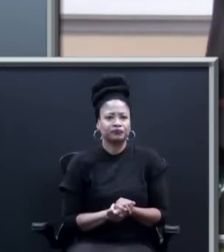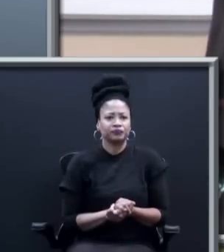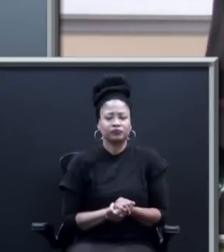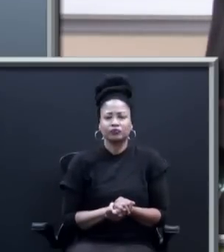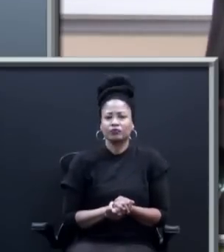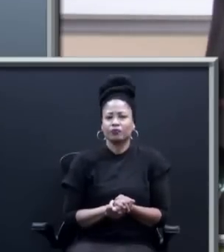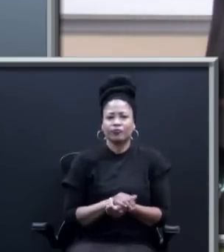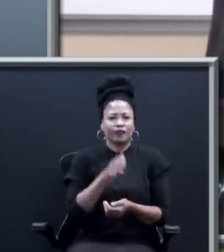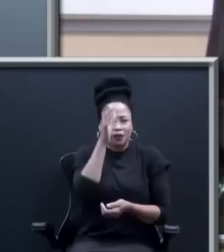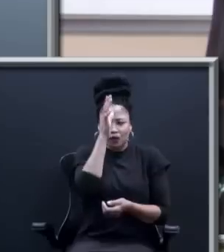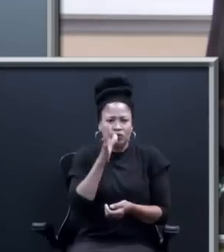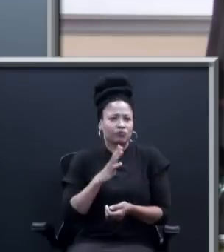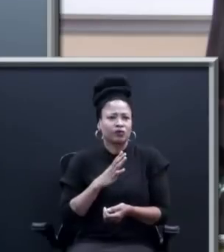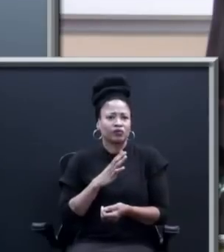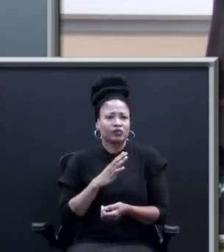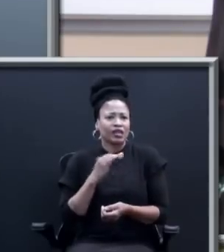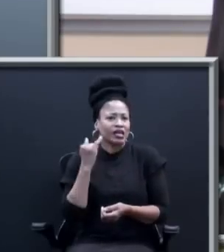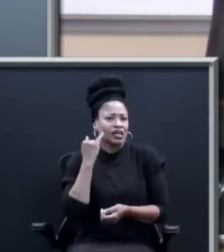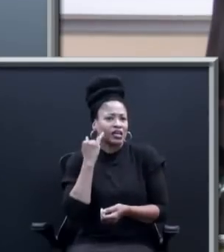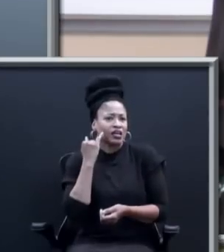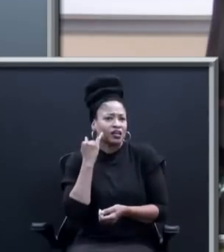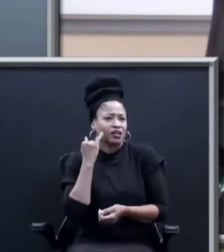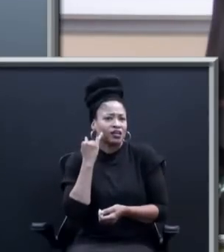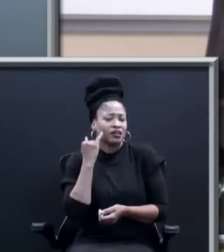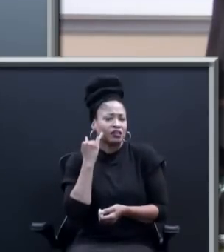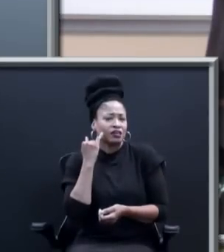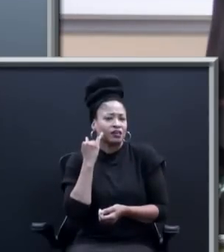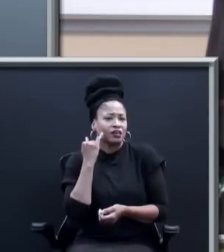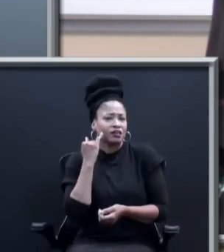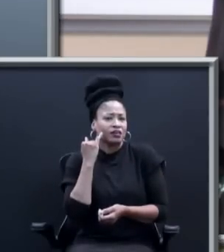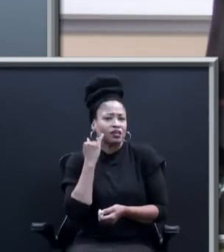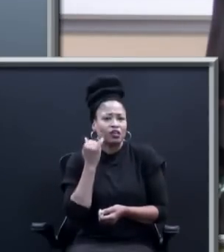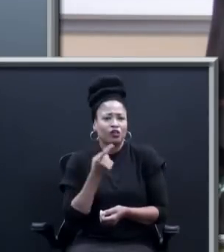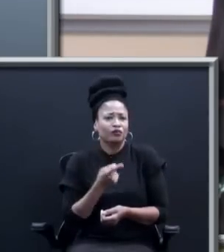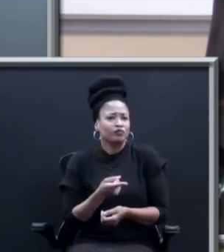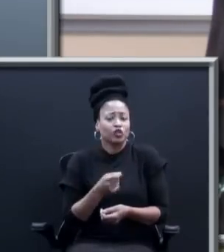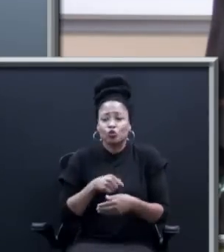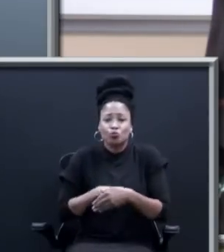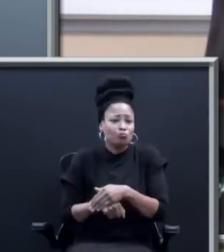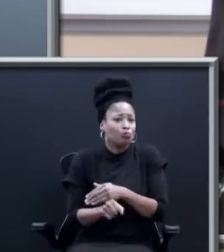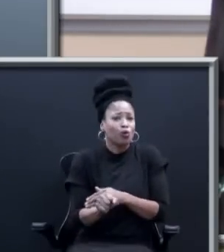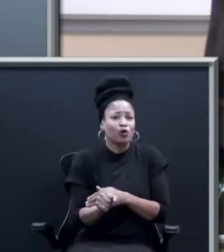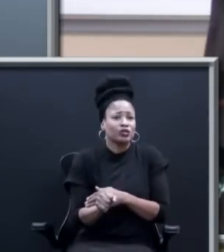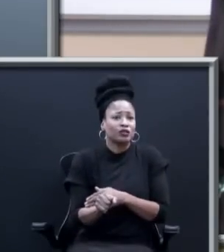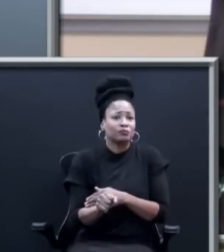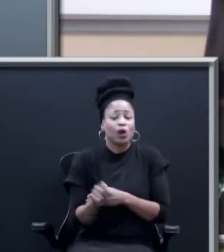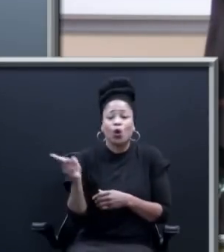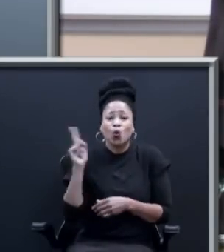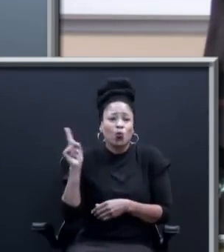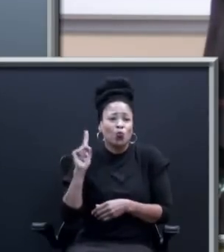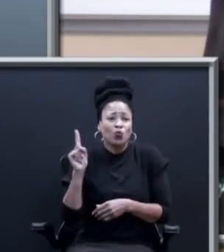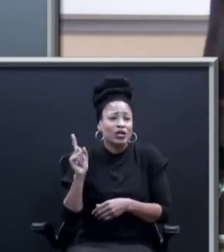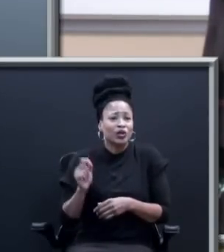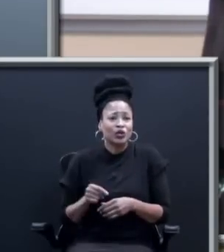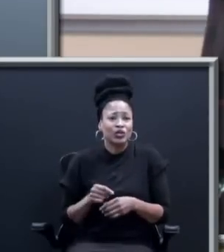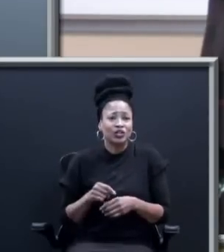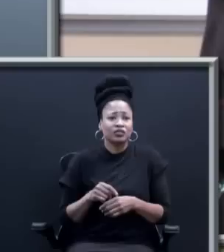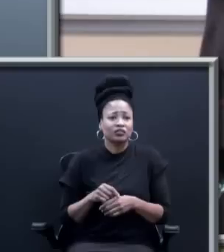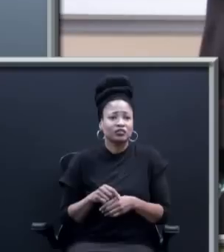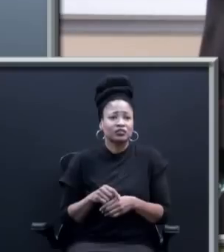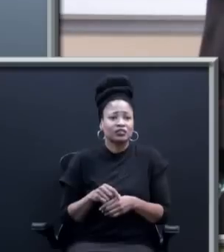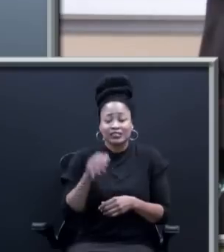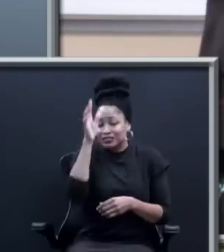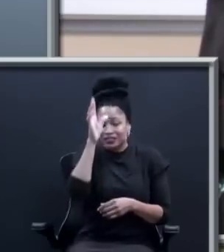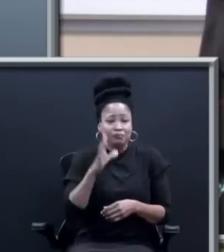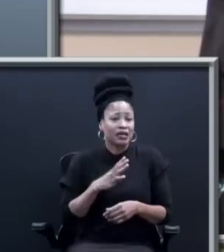Sir, if thou have borne him hence, tell me where thou hast laid him, and I will take him away. That mean